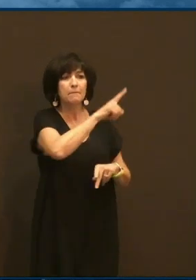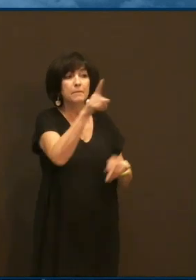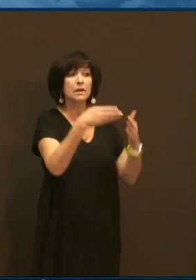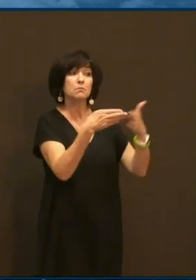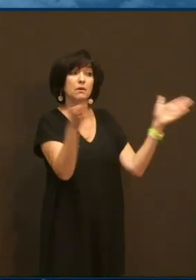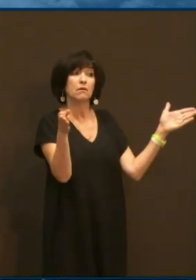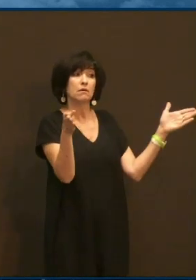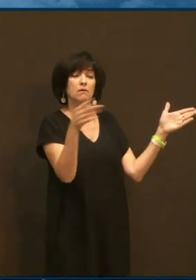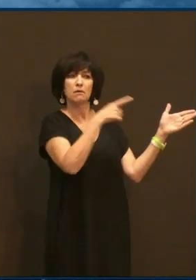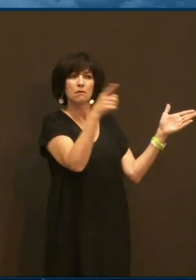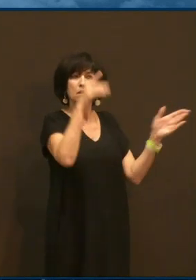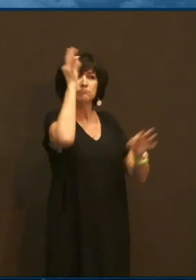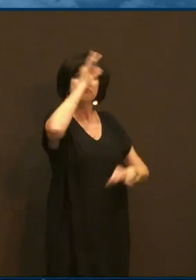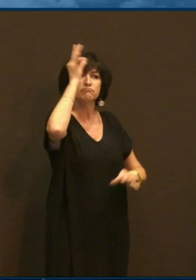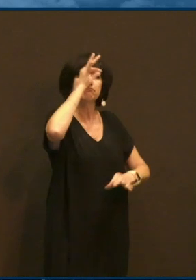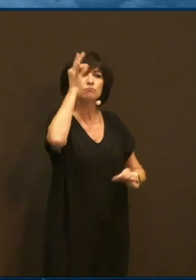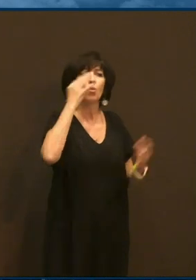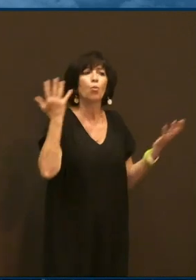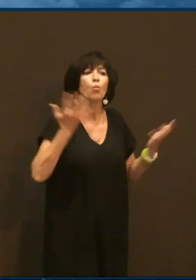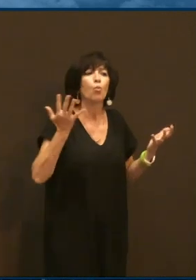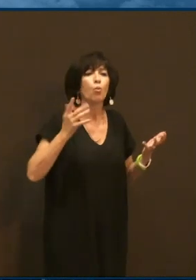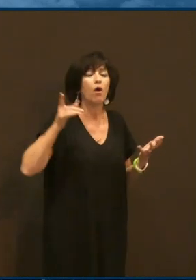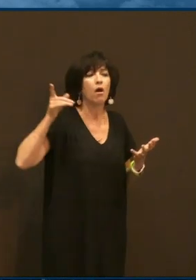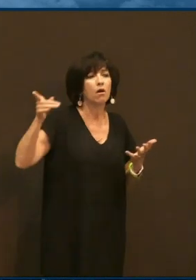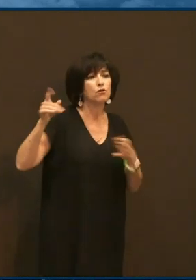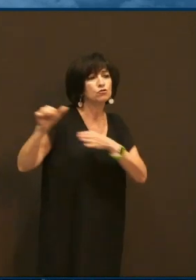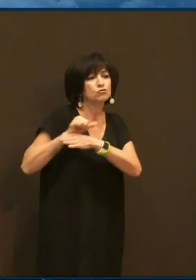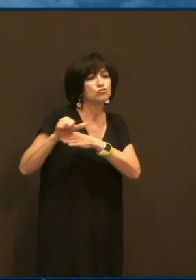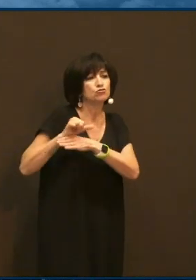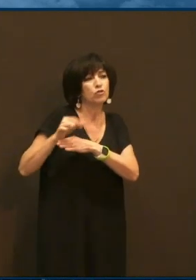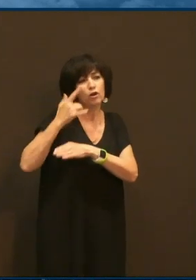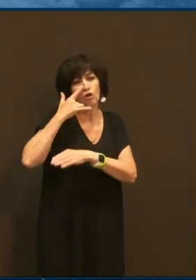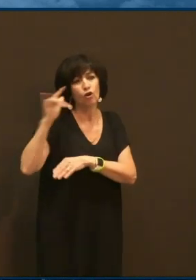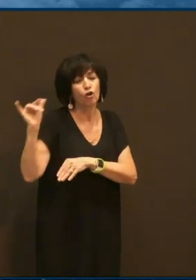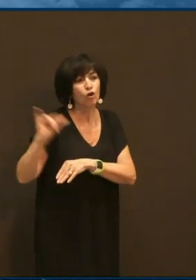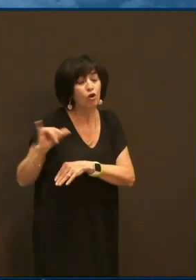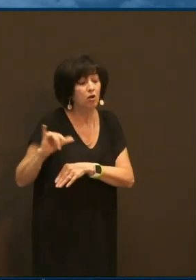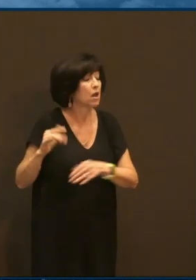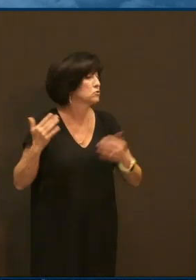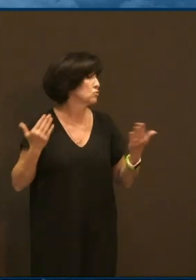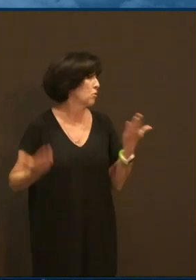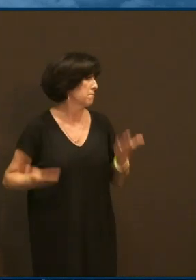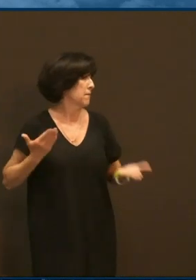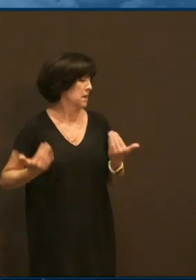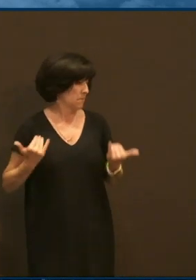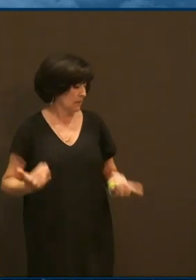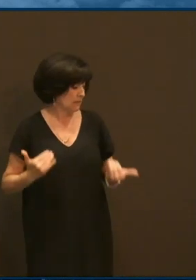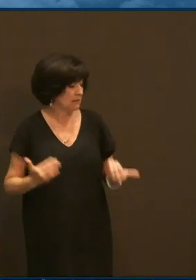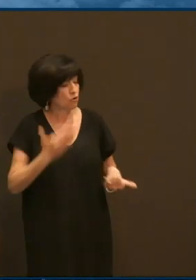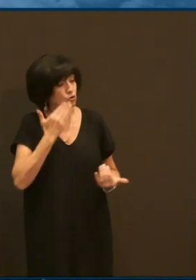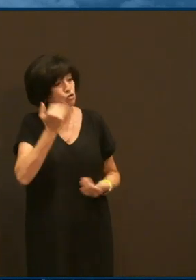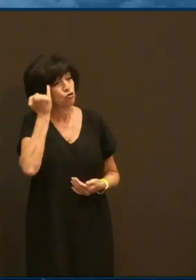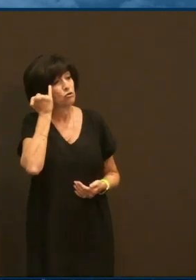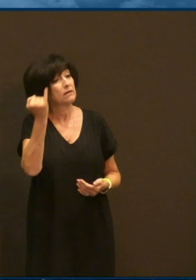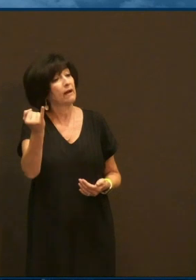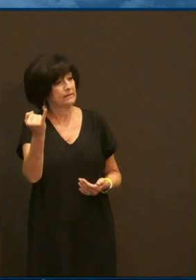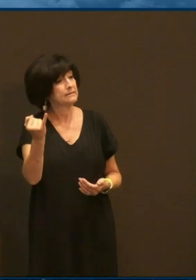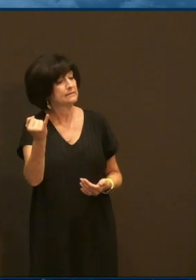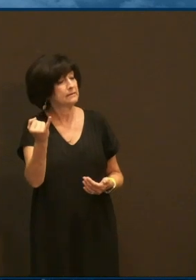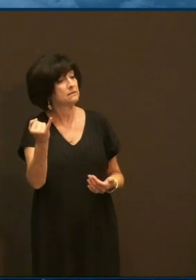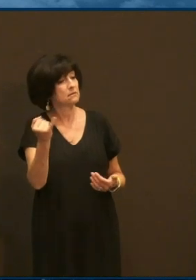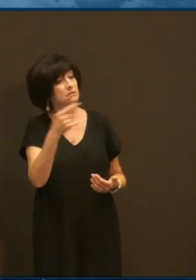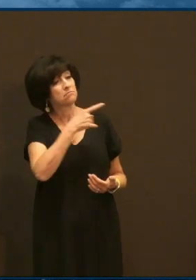by Governor Markell, and continue to do it. I know it's part of their training academy, and I think if there was